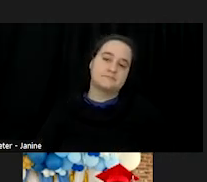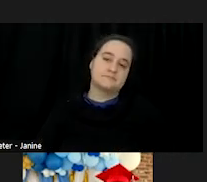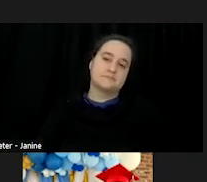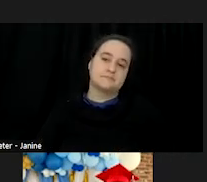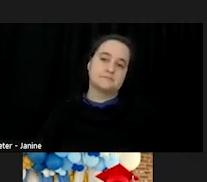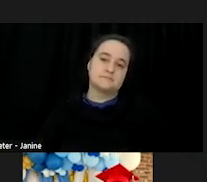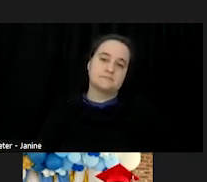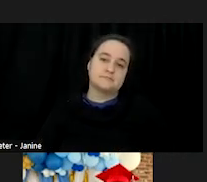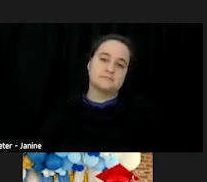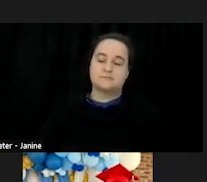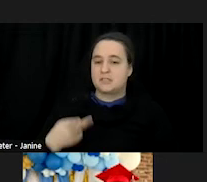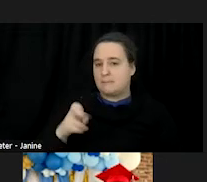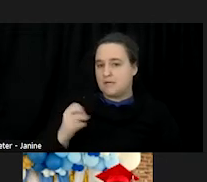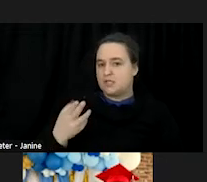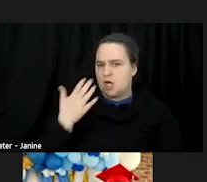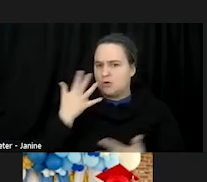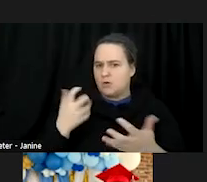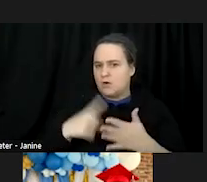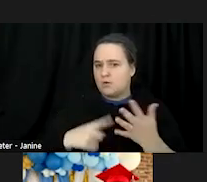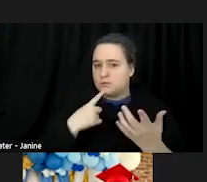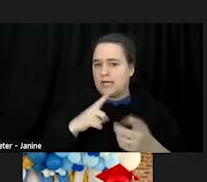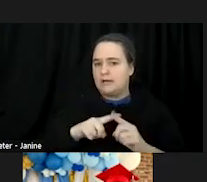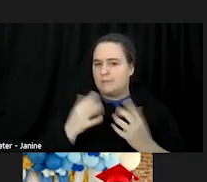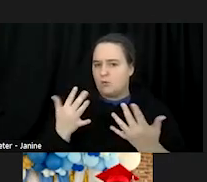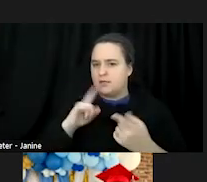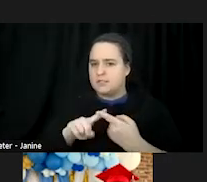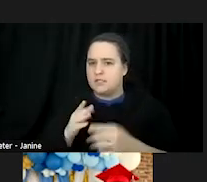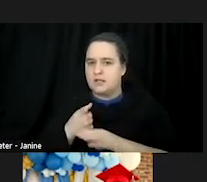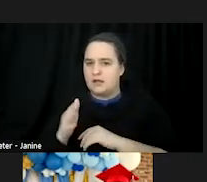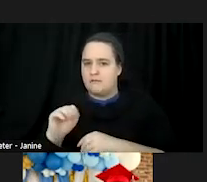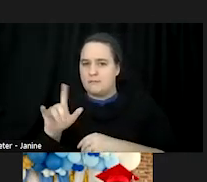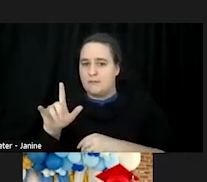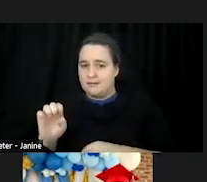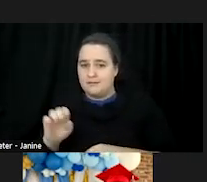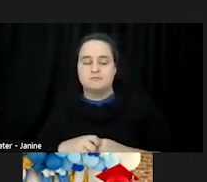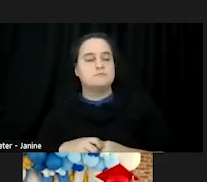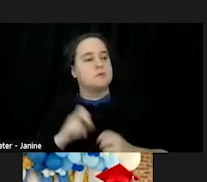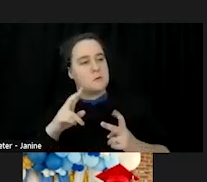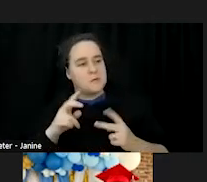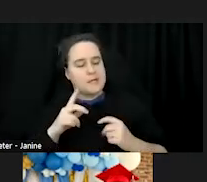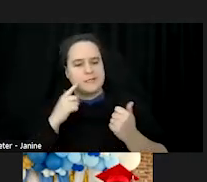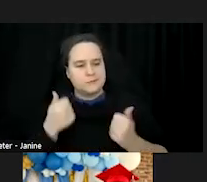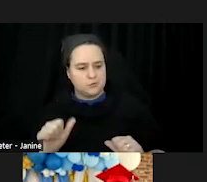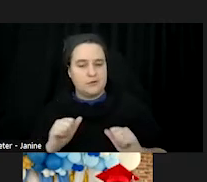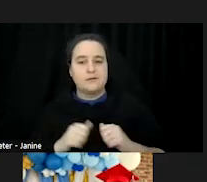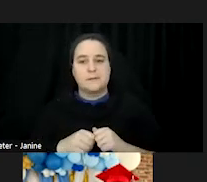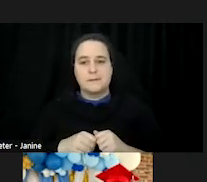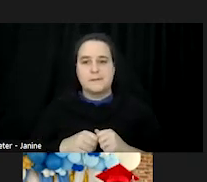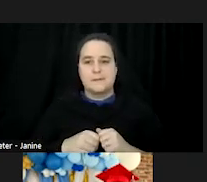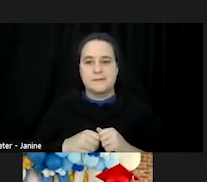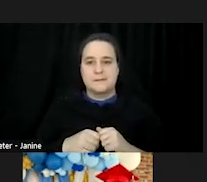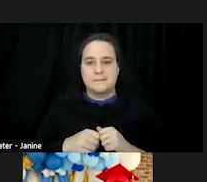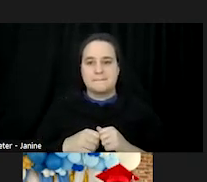I know what I want to say, but I'll say it after Emily. I can try. I just don't know how well it's going to be, though.